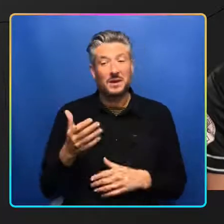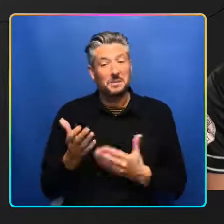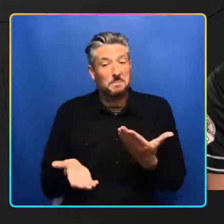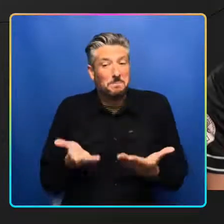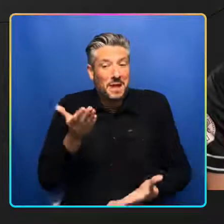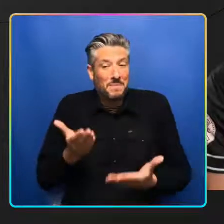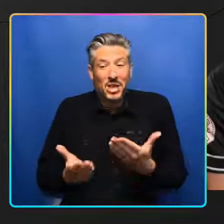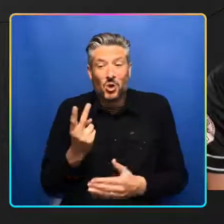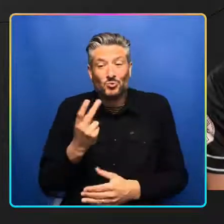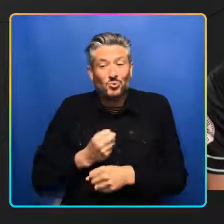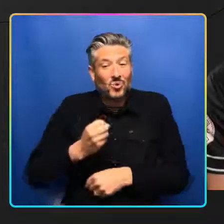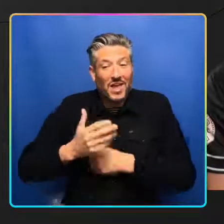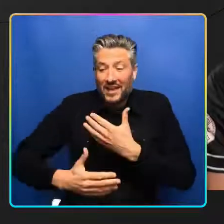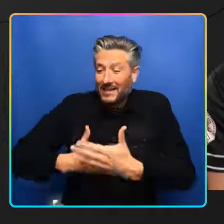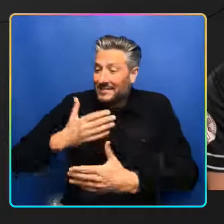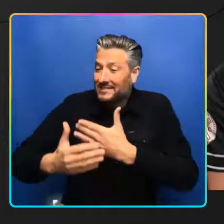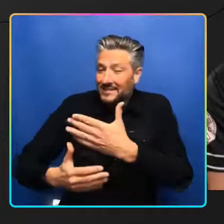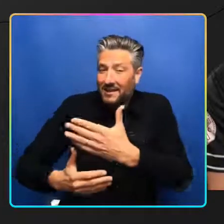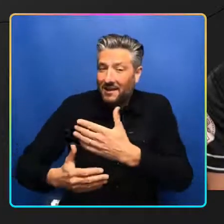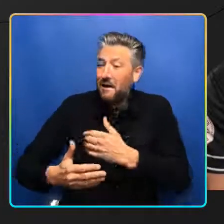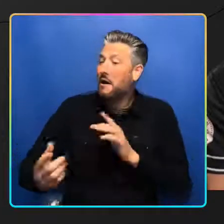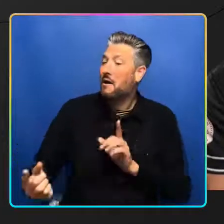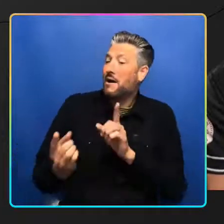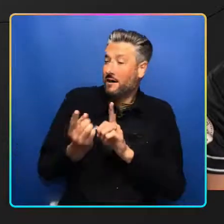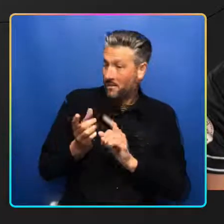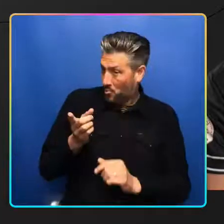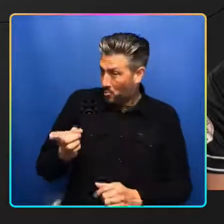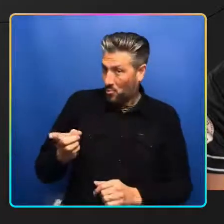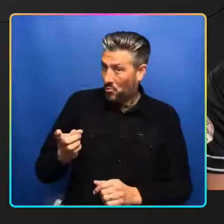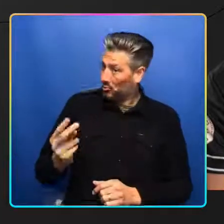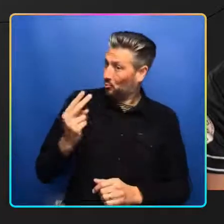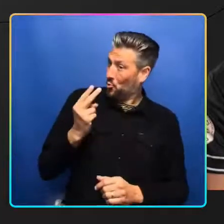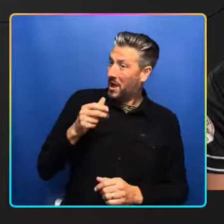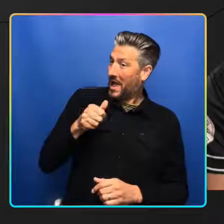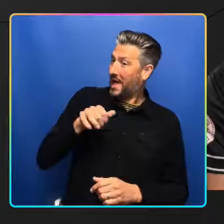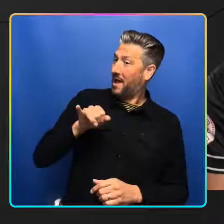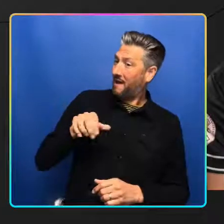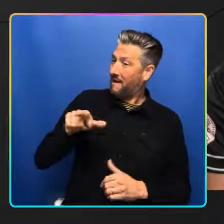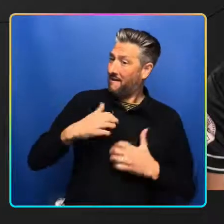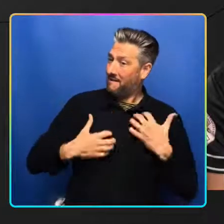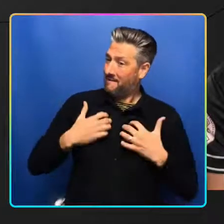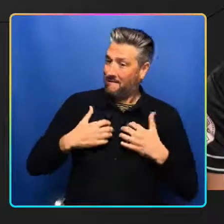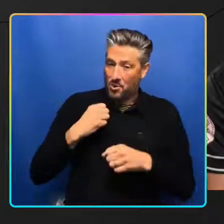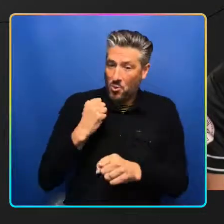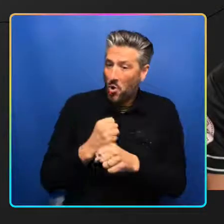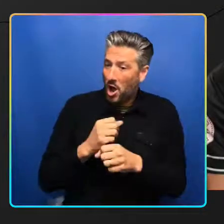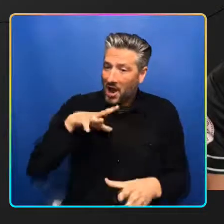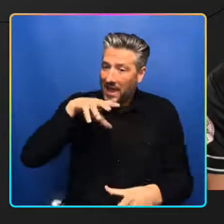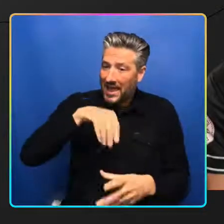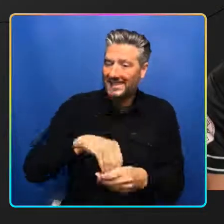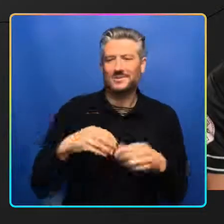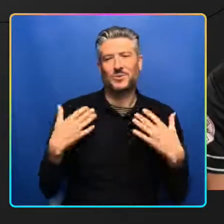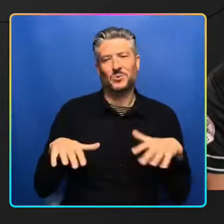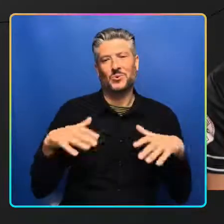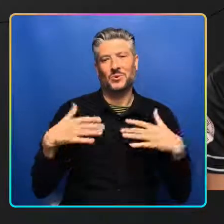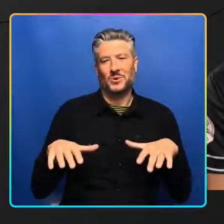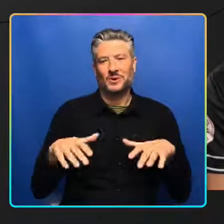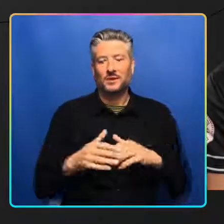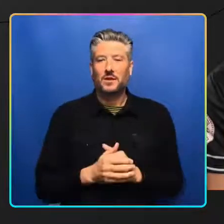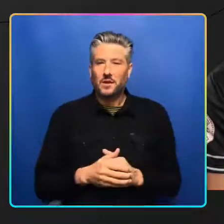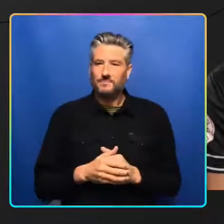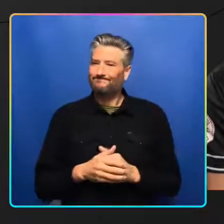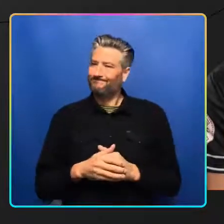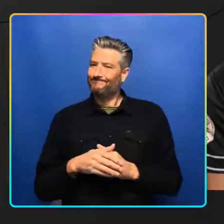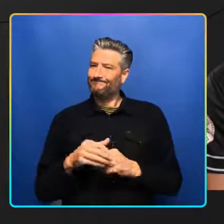be success. Like, I think that's part of it, to just see that you're not kind of alone, you're like other people, you've all got